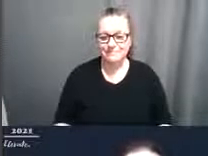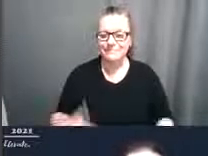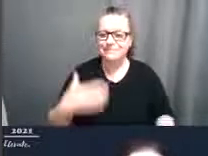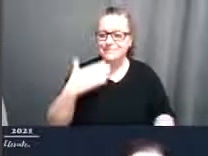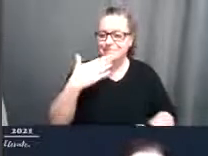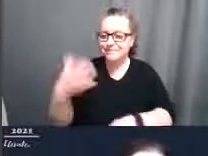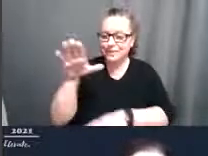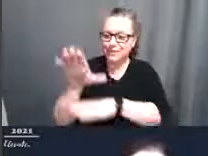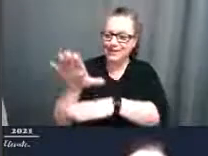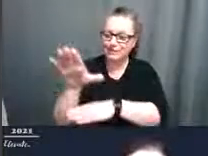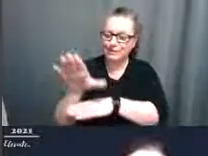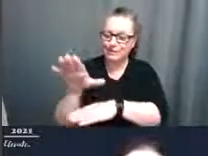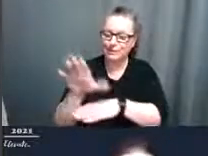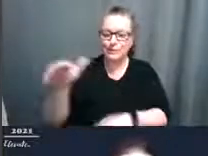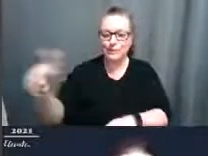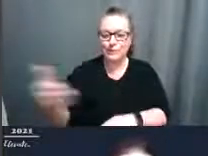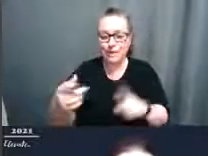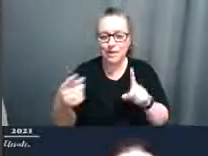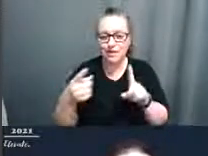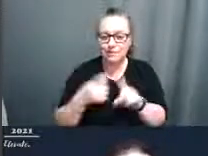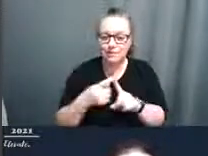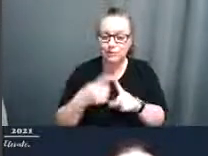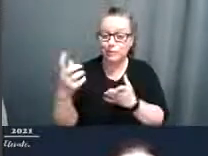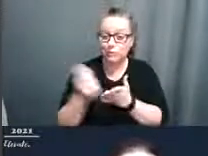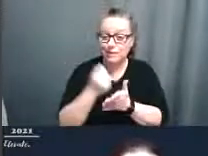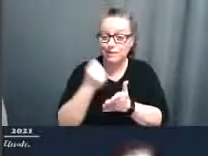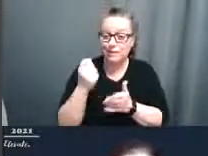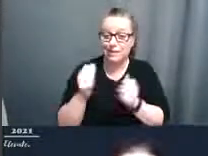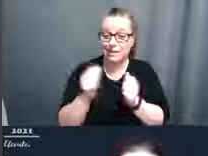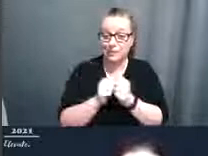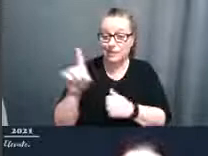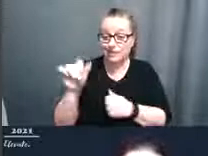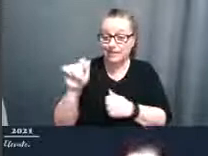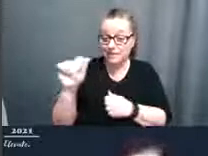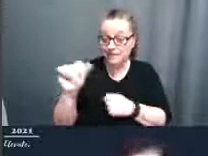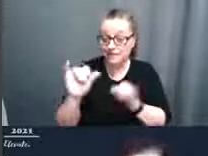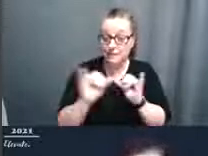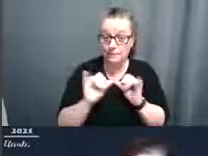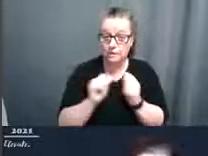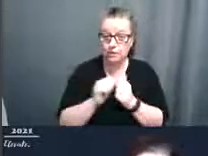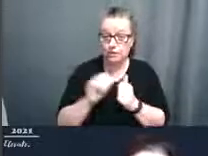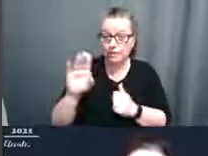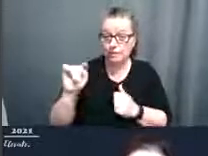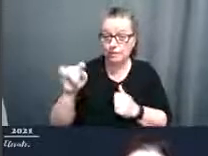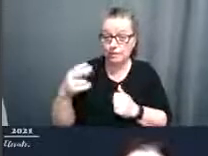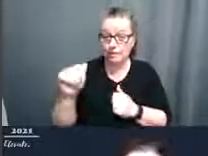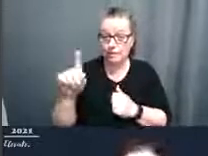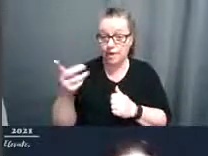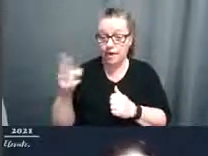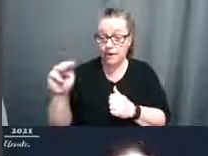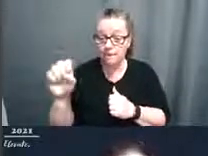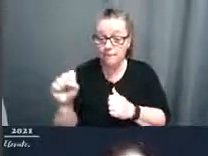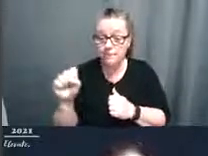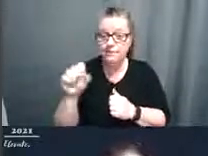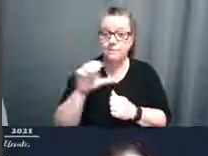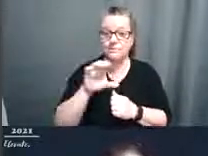Good afternoon. Welcome to Winning with Data Measurement with Beth Adams. I'm Sharice Pidcock with